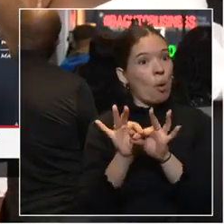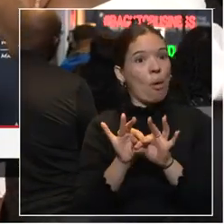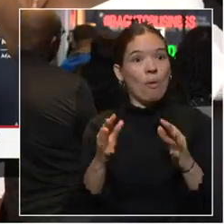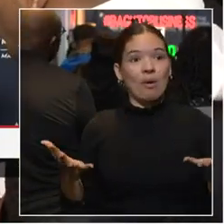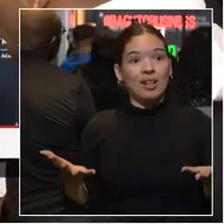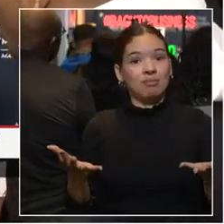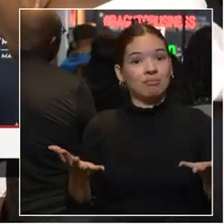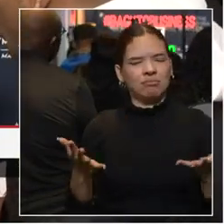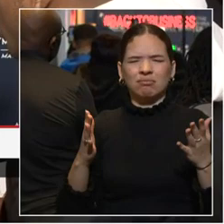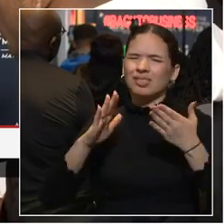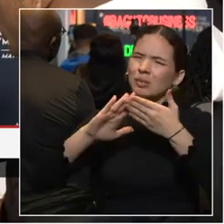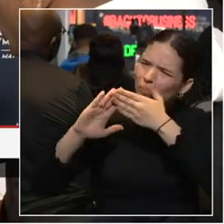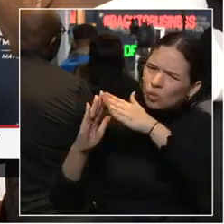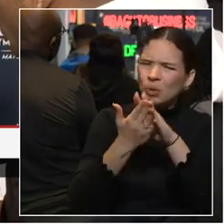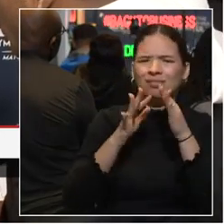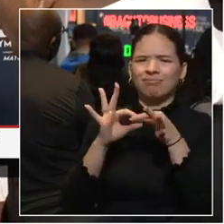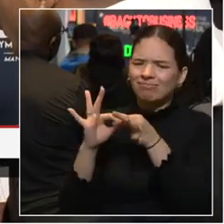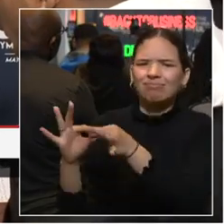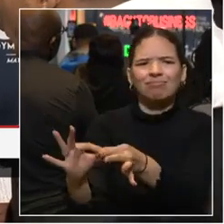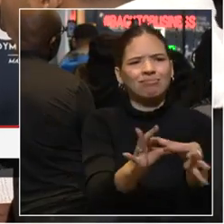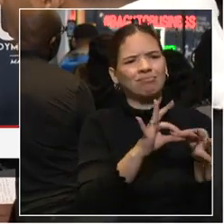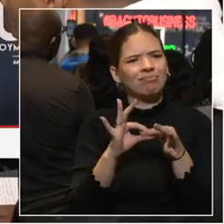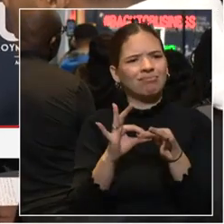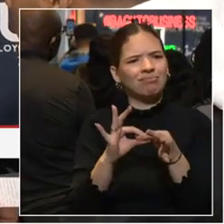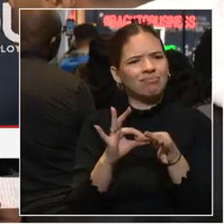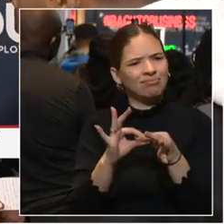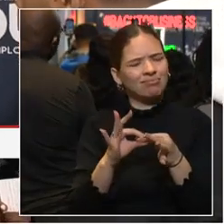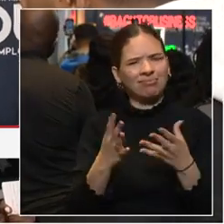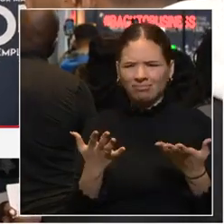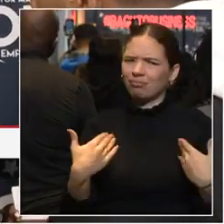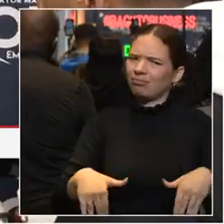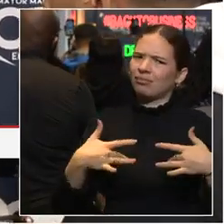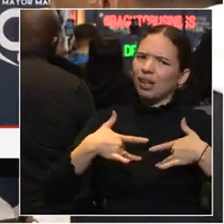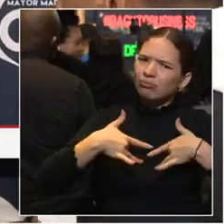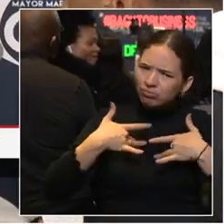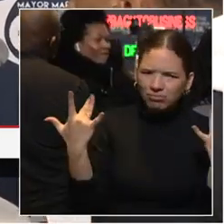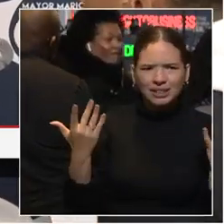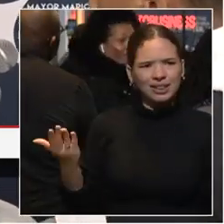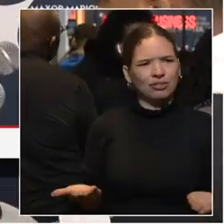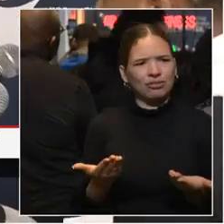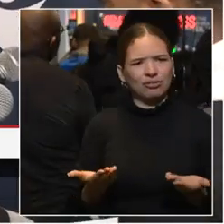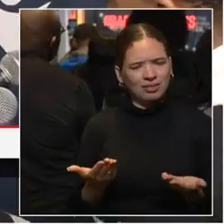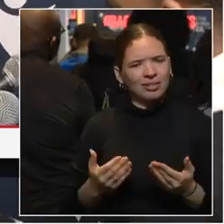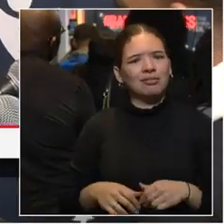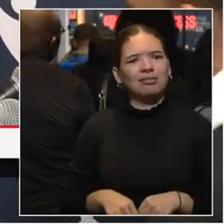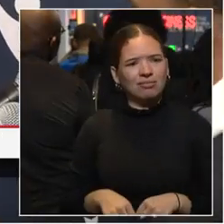I'm delighted to be here. I'm also very proud of our team at the